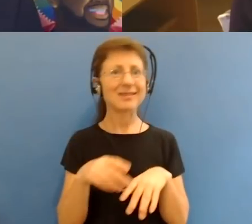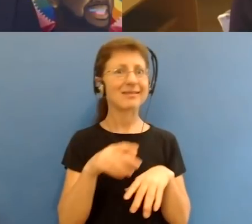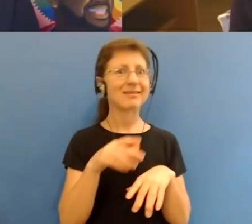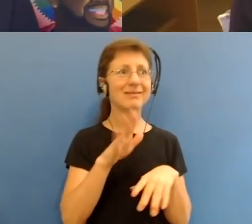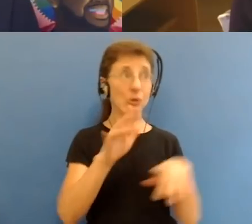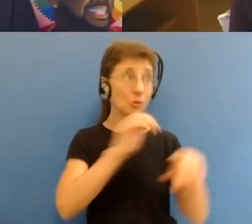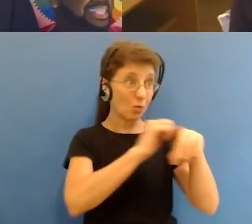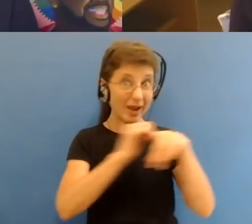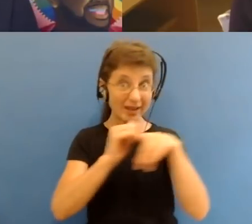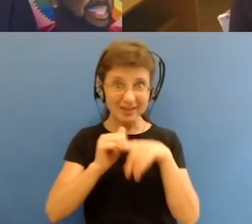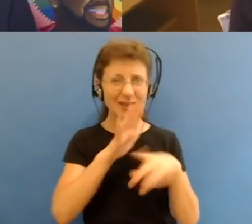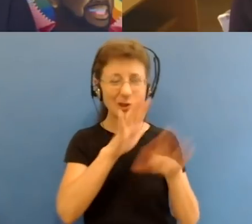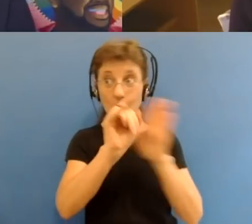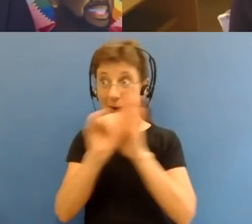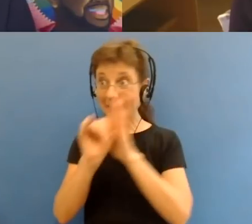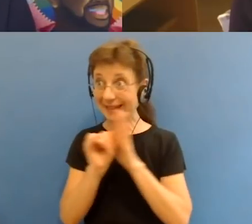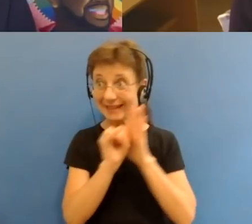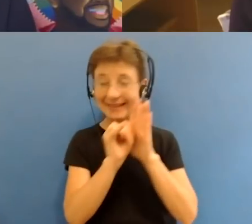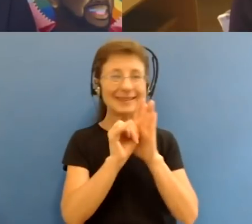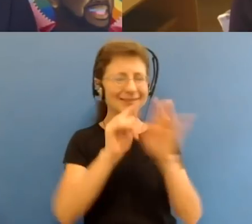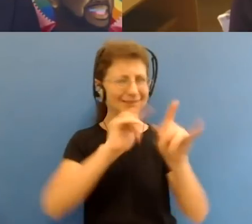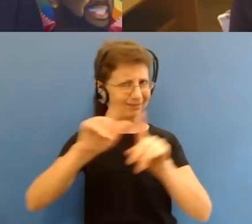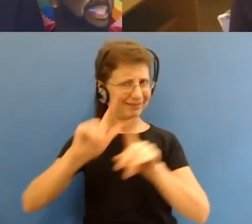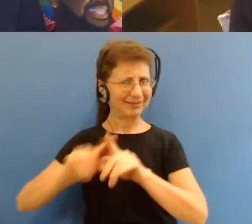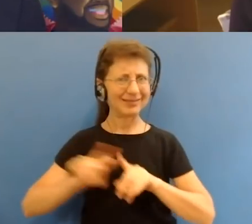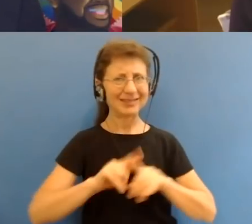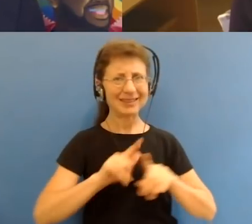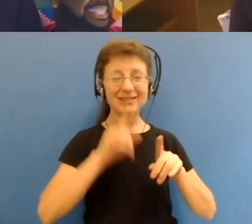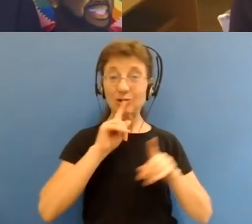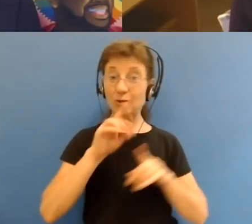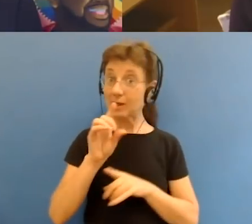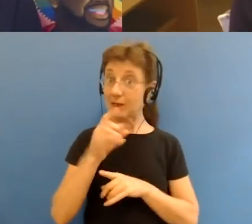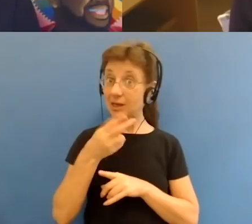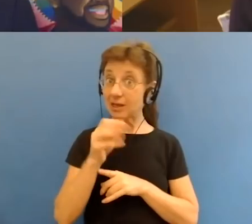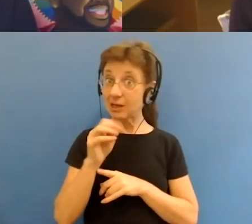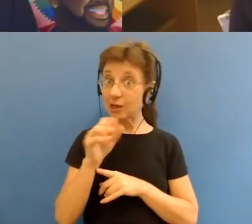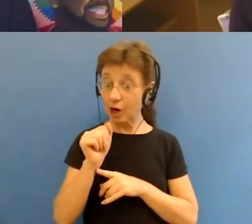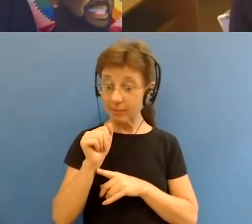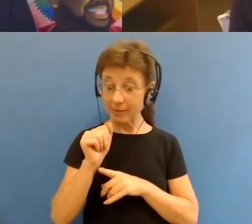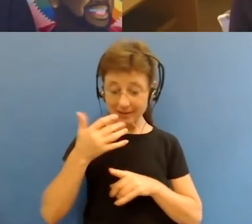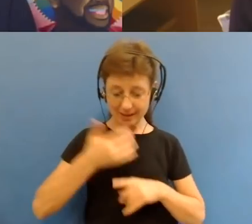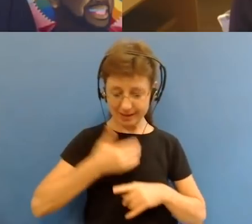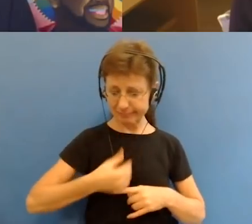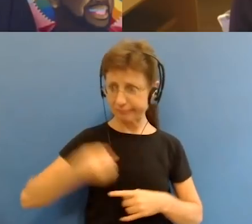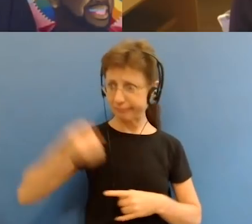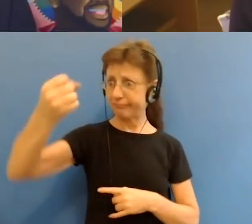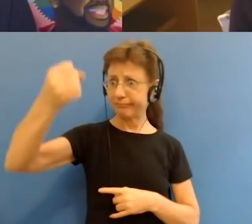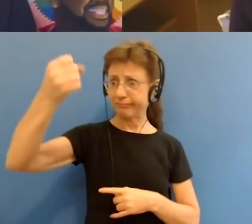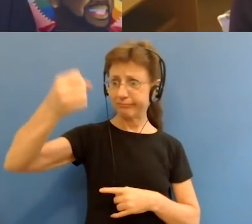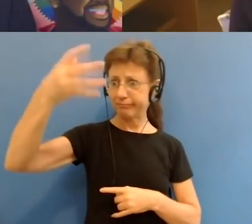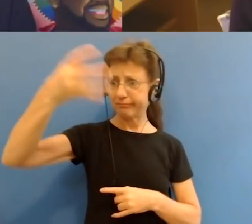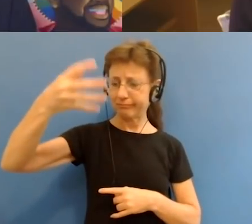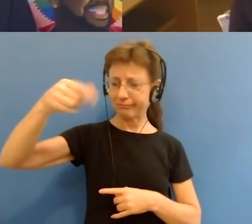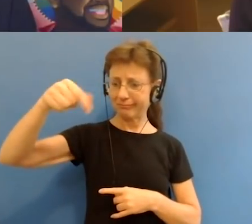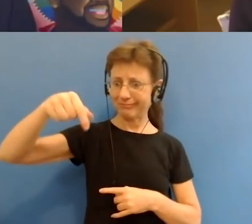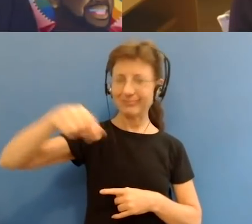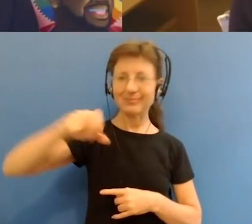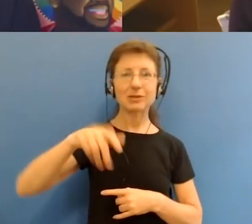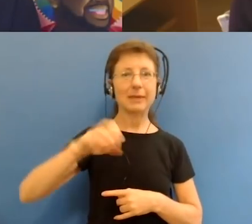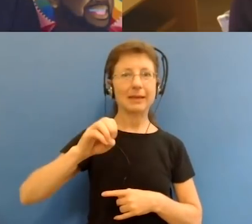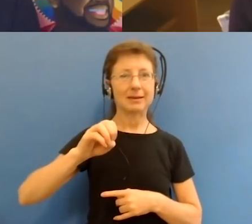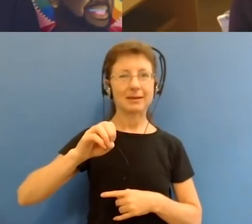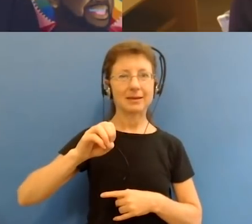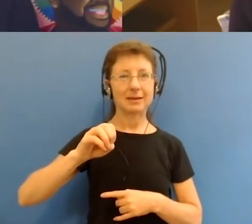And so I find that the Dharma is really just like throwing me into this space right now. And it's really beginning to